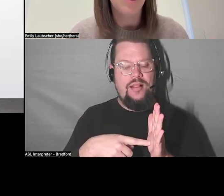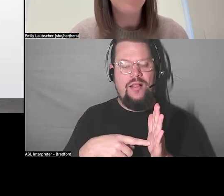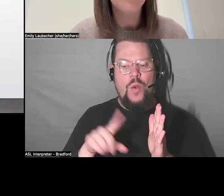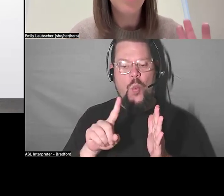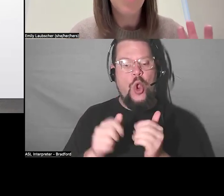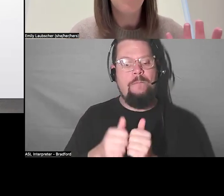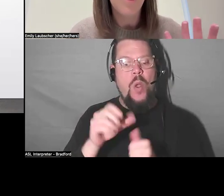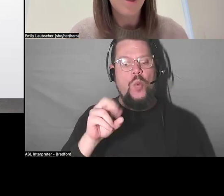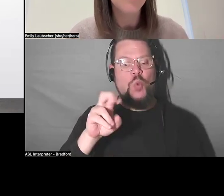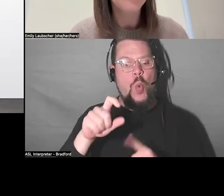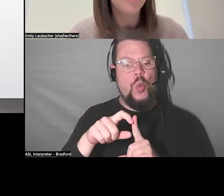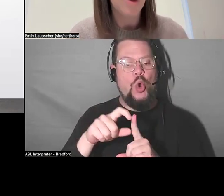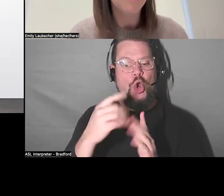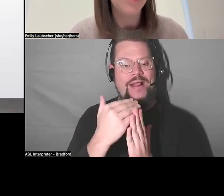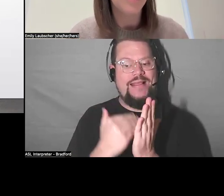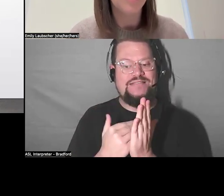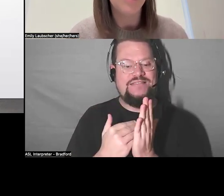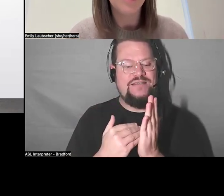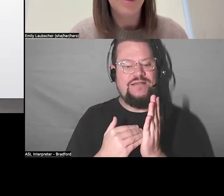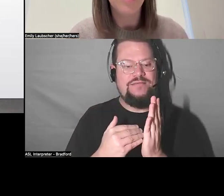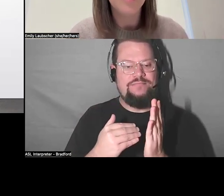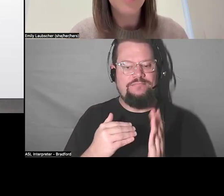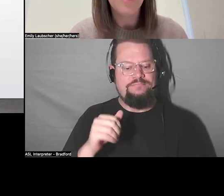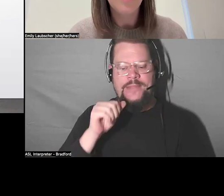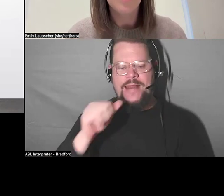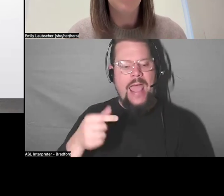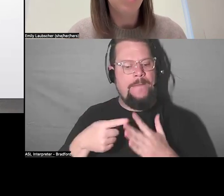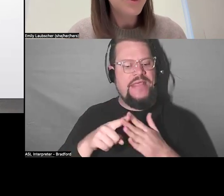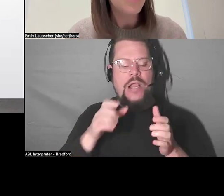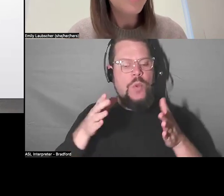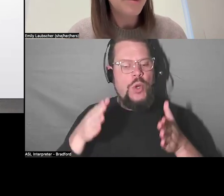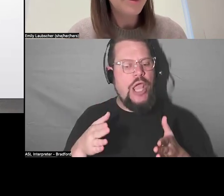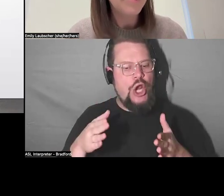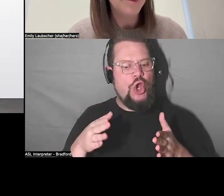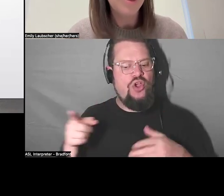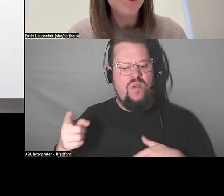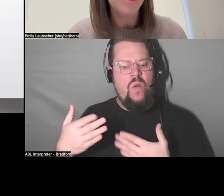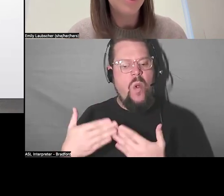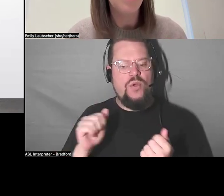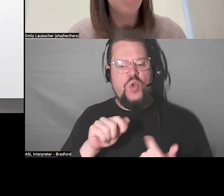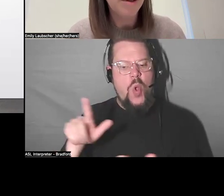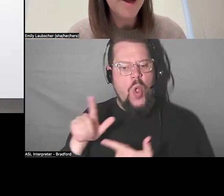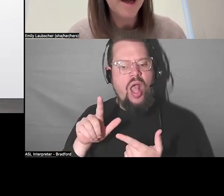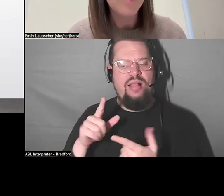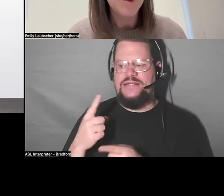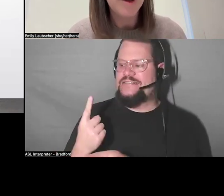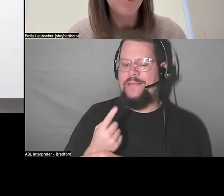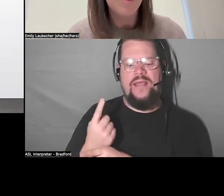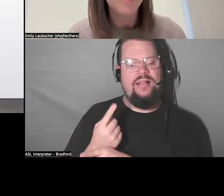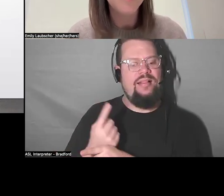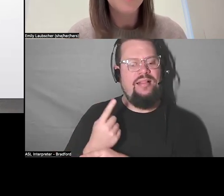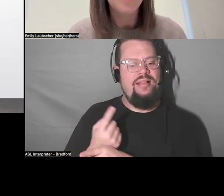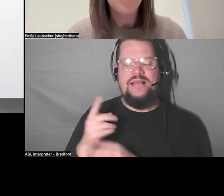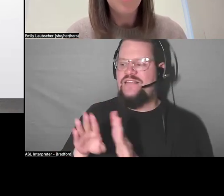were derived were actually not beginning communicators. They were almost all typically developing children over the age of